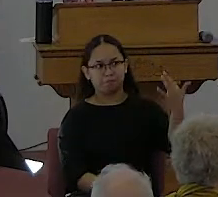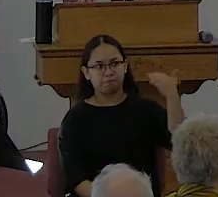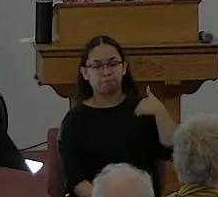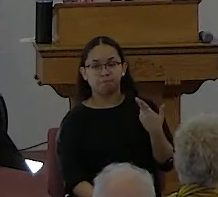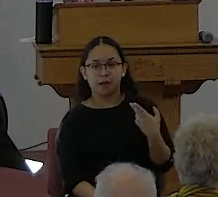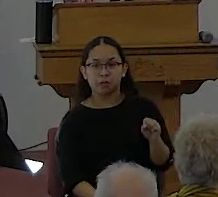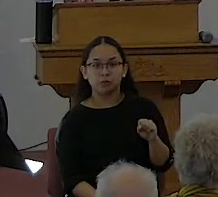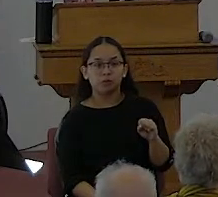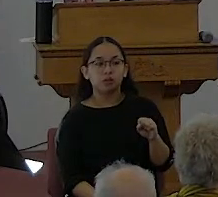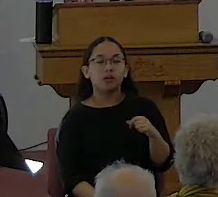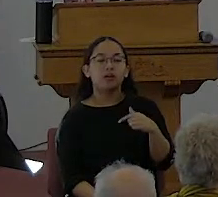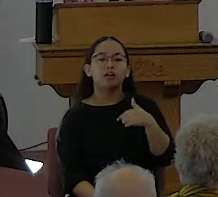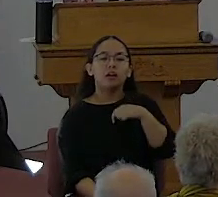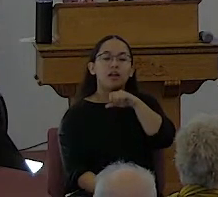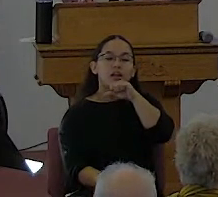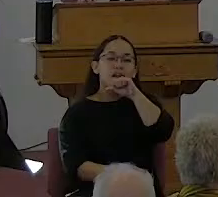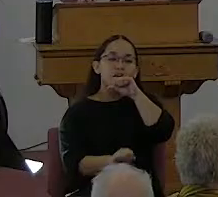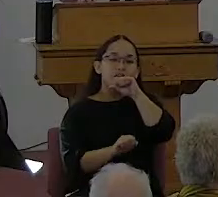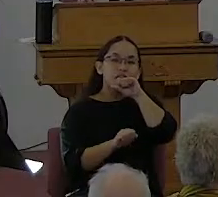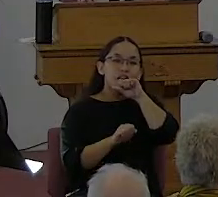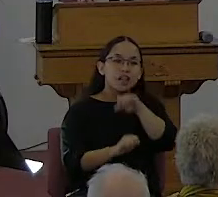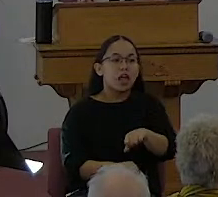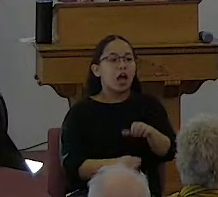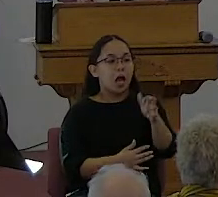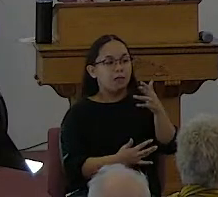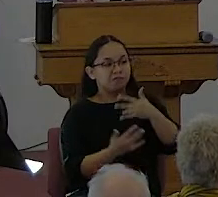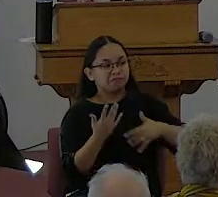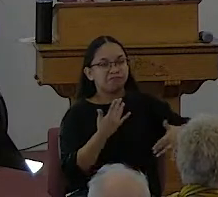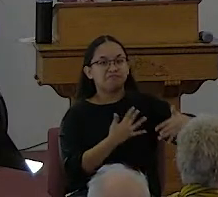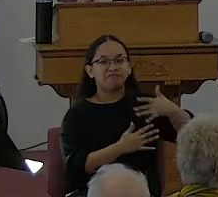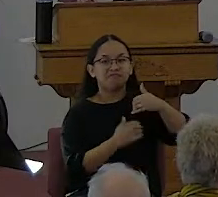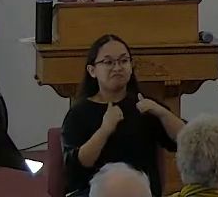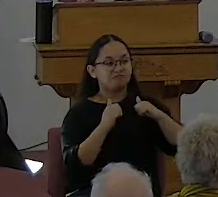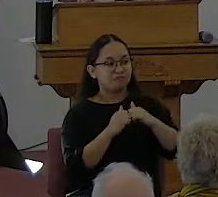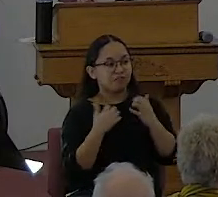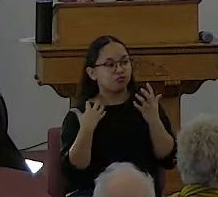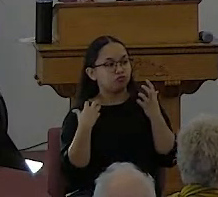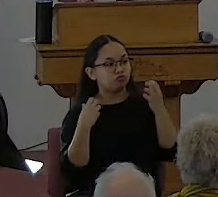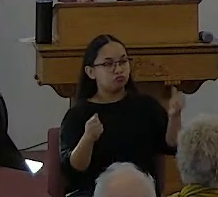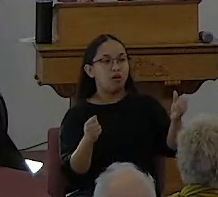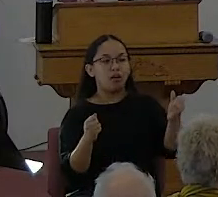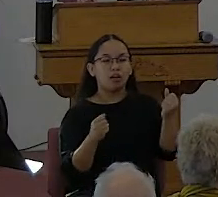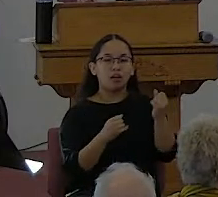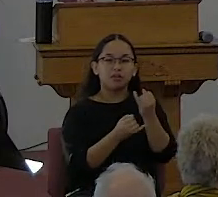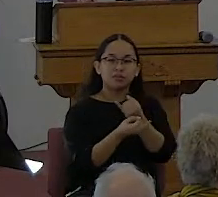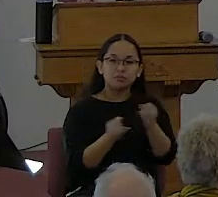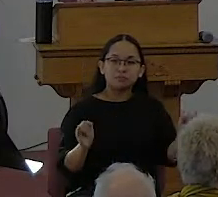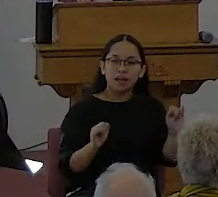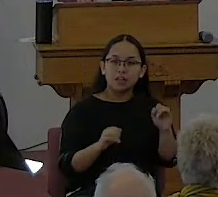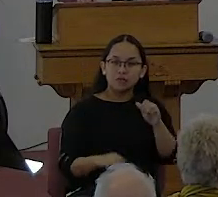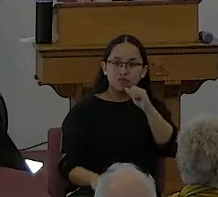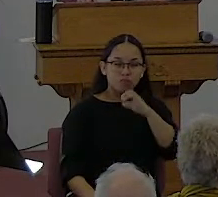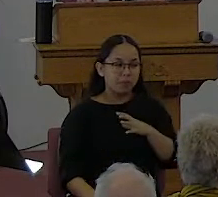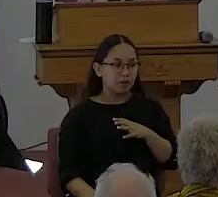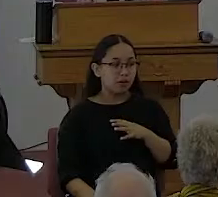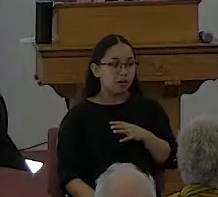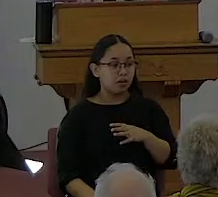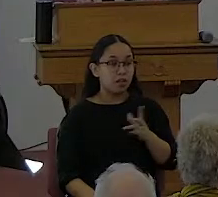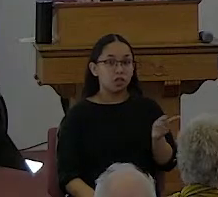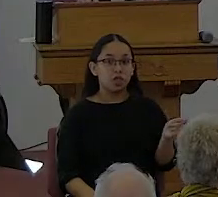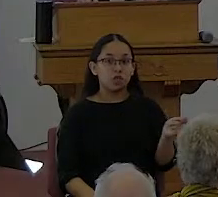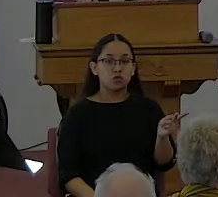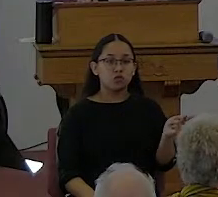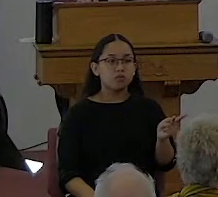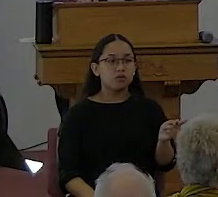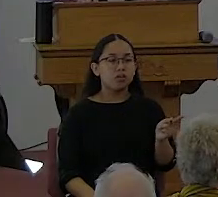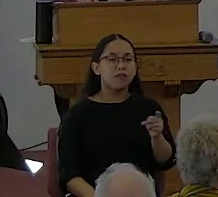I love spending time with these strong, independent women. Both of them were fond of